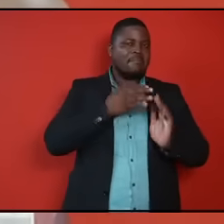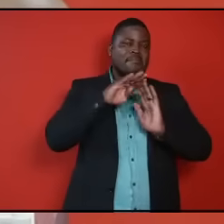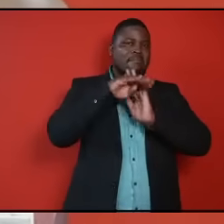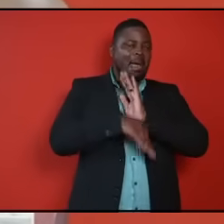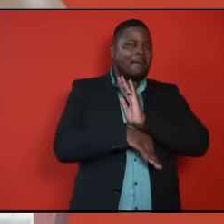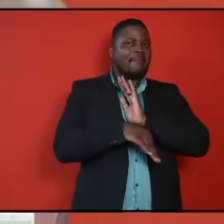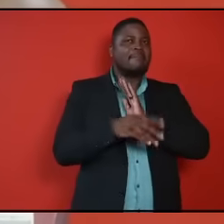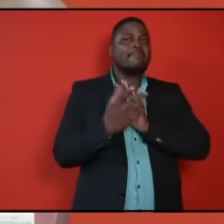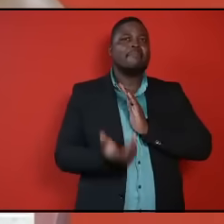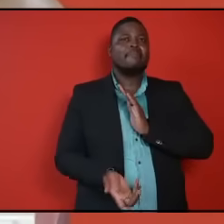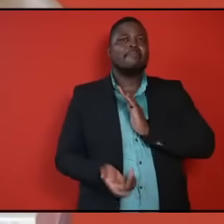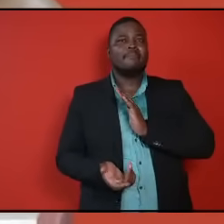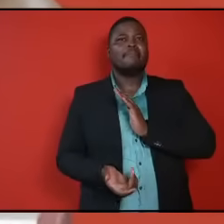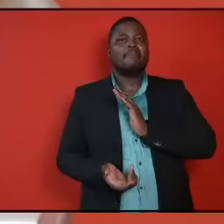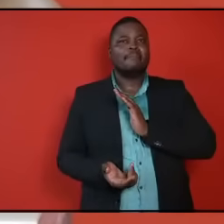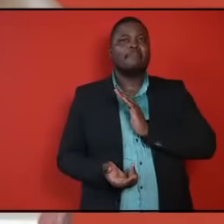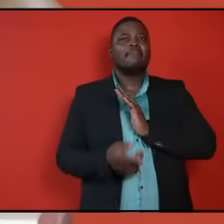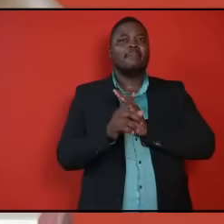where